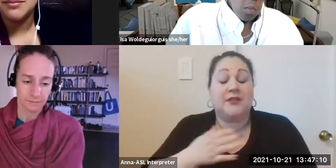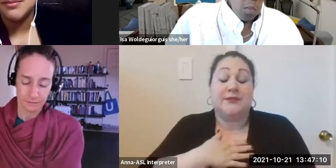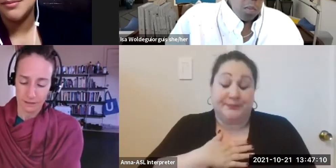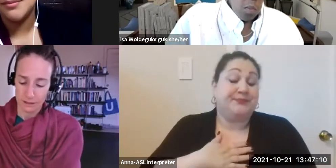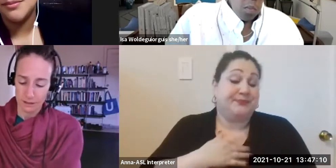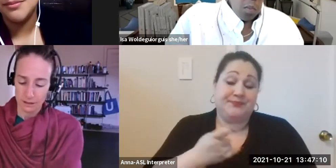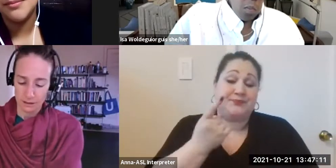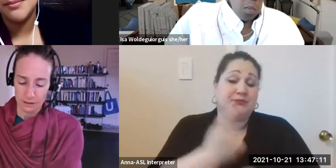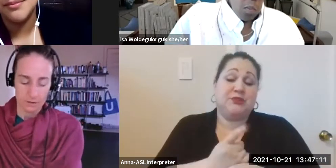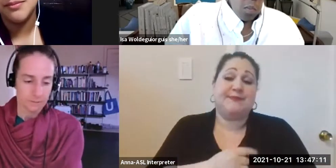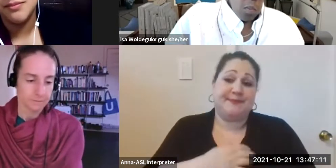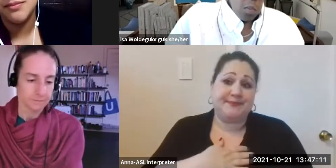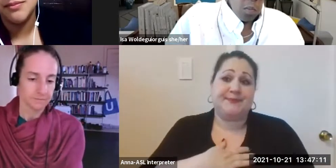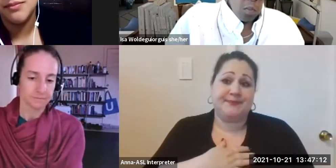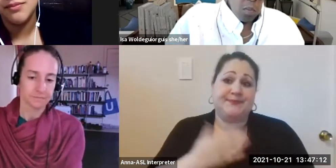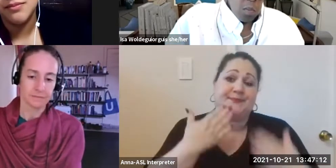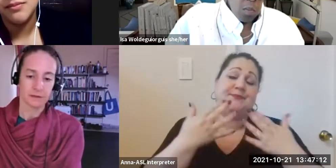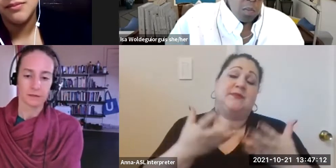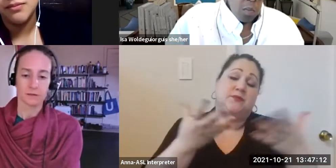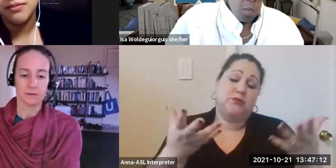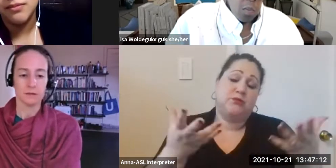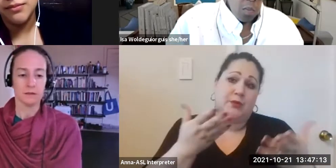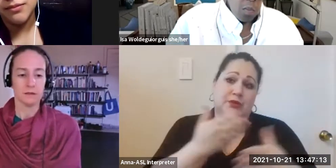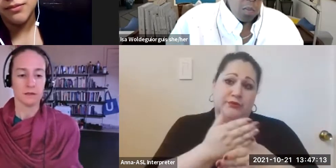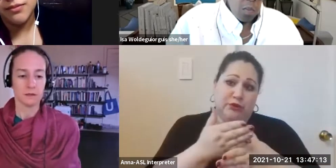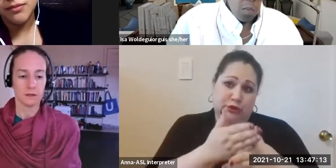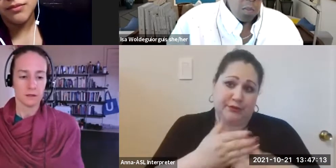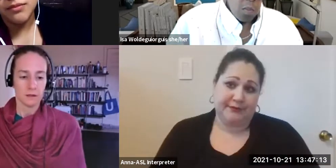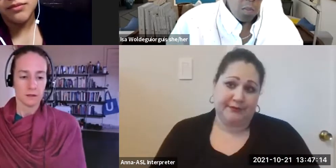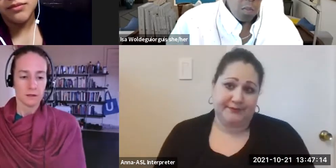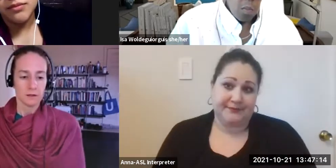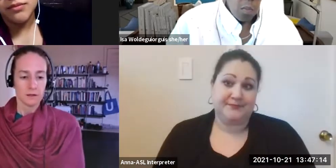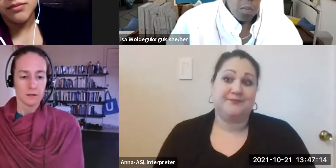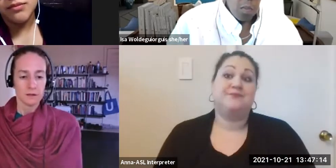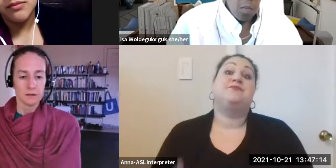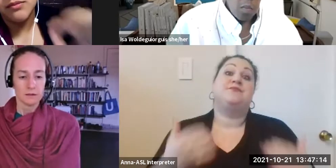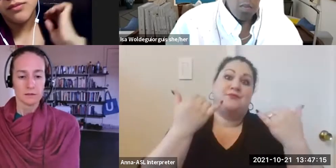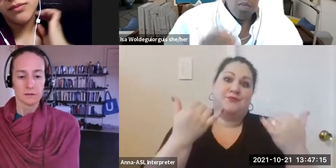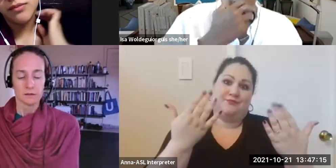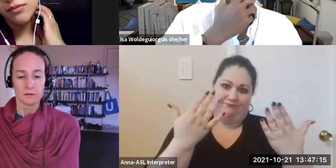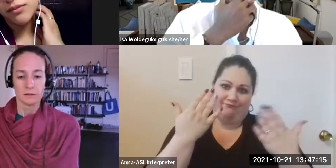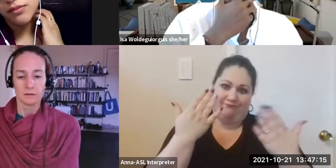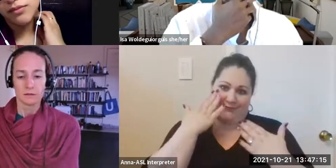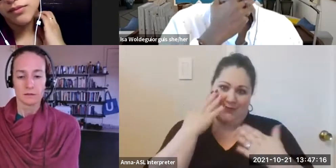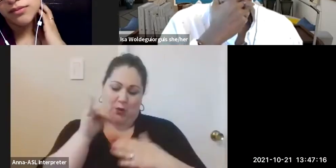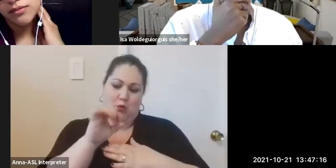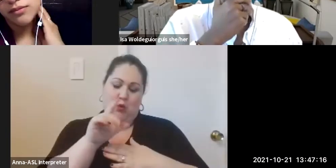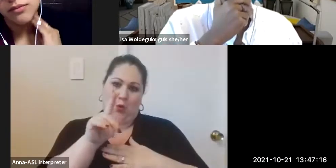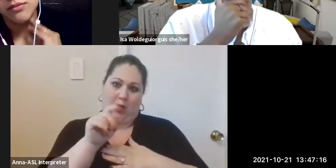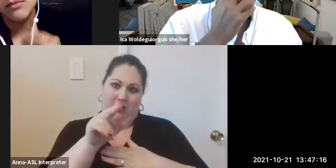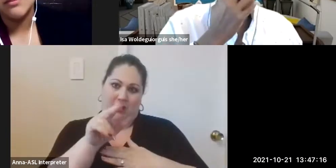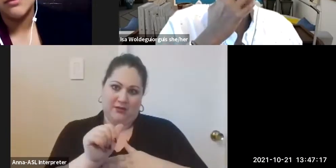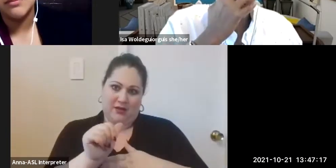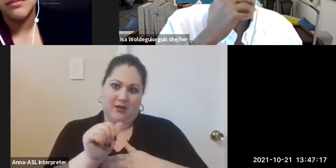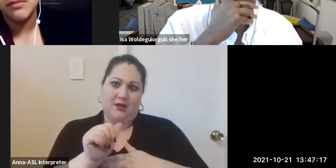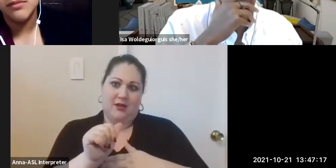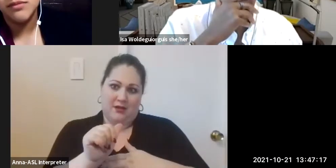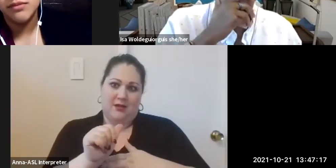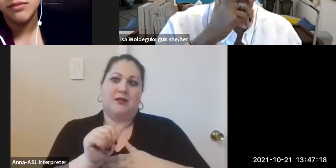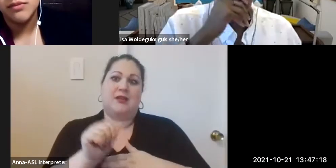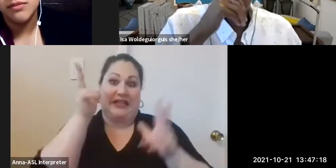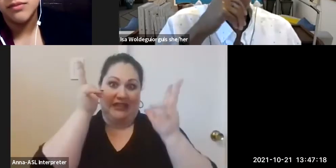you for sharing. And I know, Yolanda, hearing all of this, had to take a small break, and that's